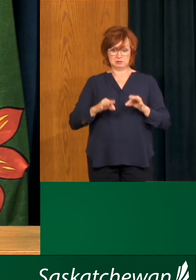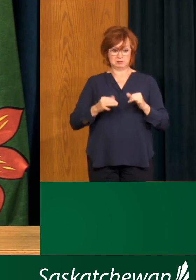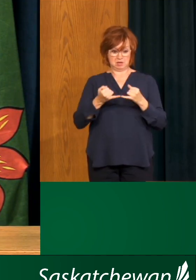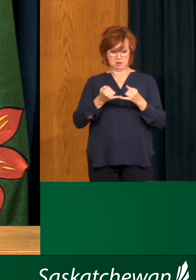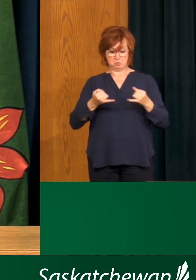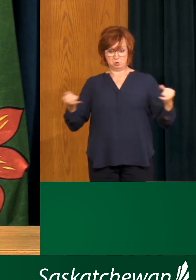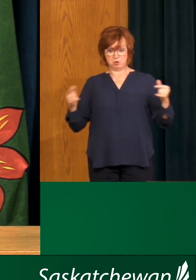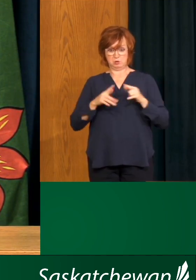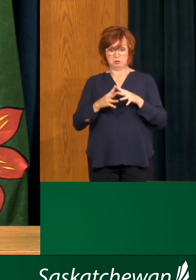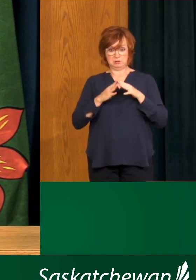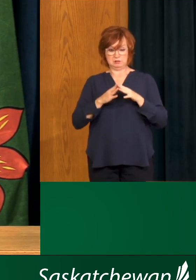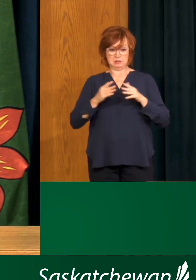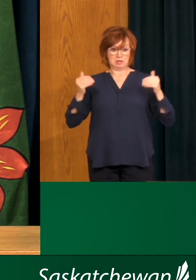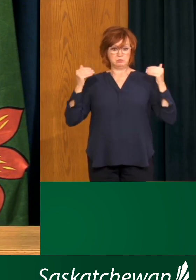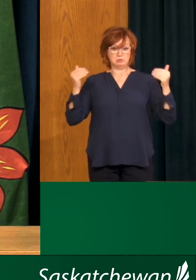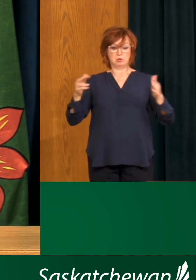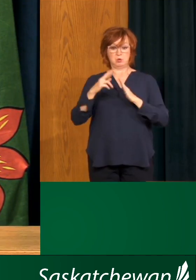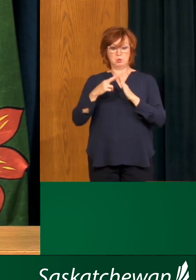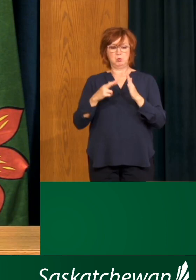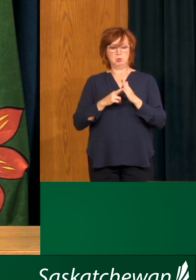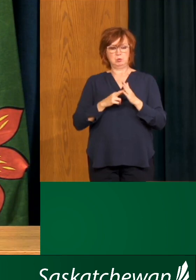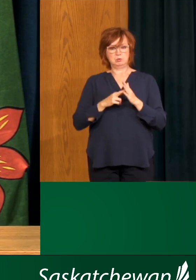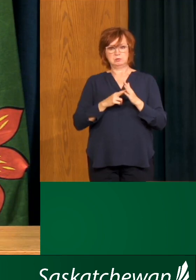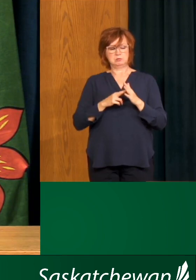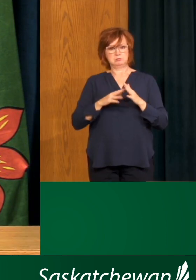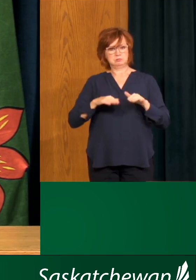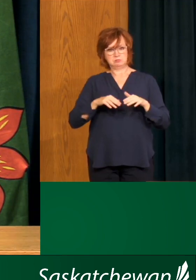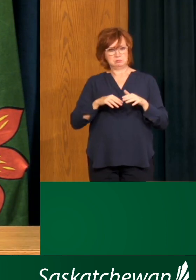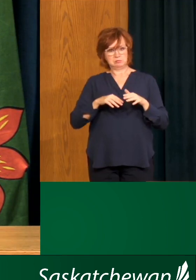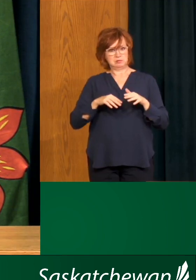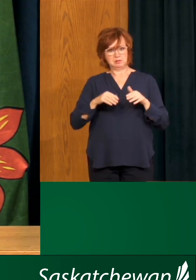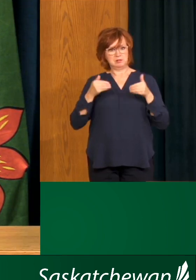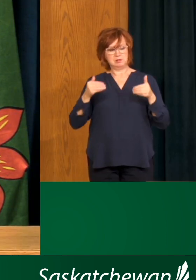have that at the moment. We'll take our next question on the phone line.